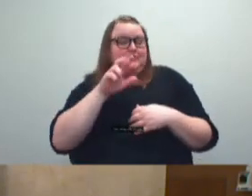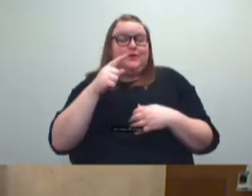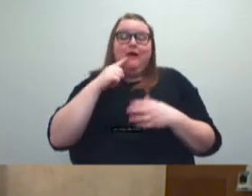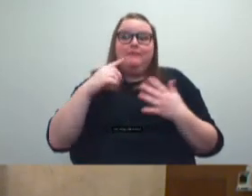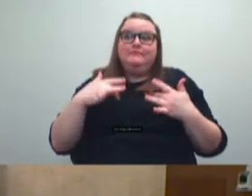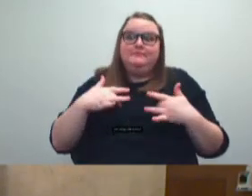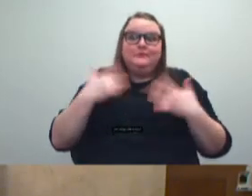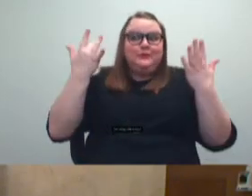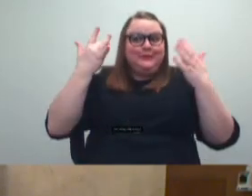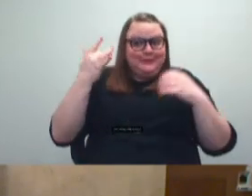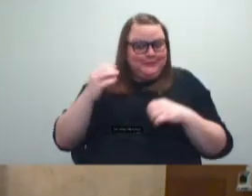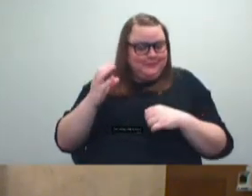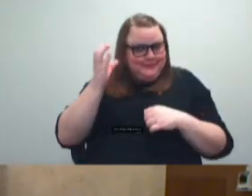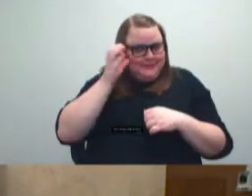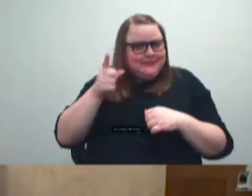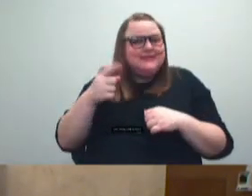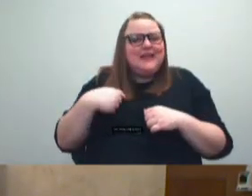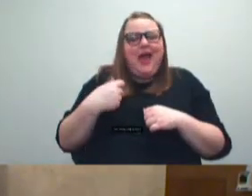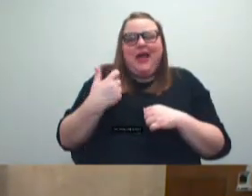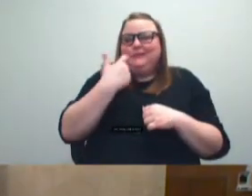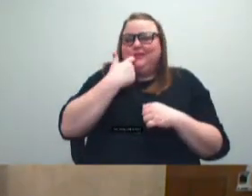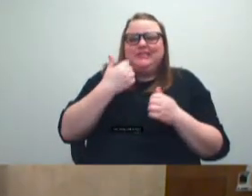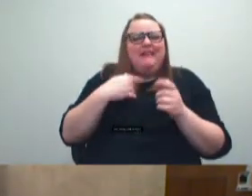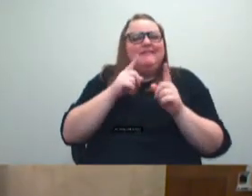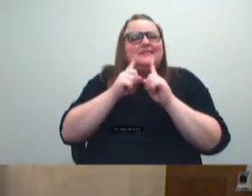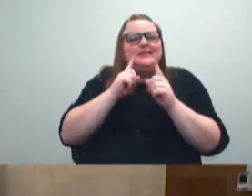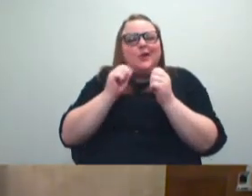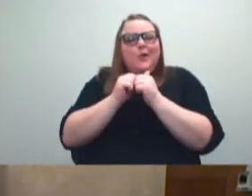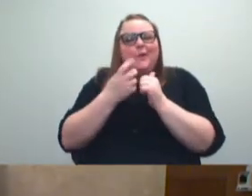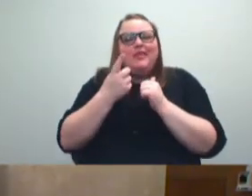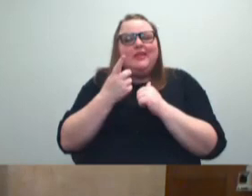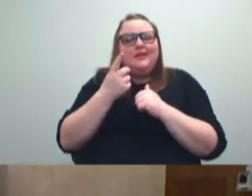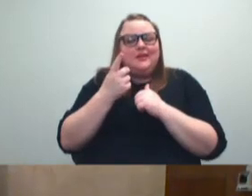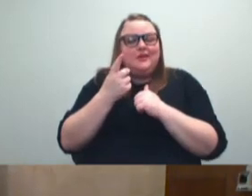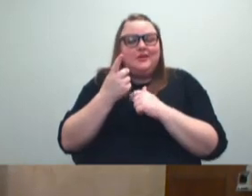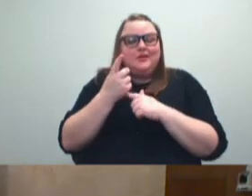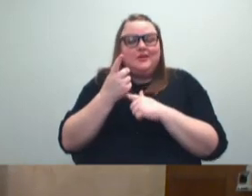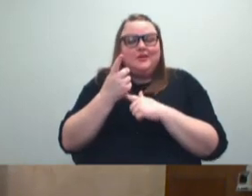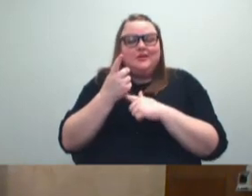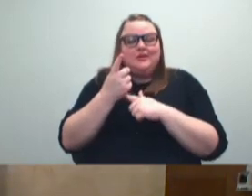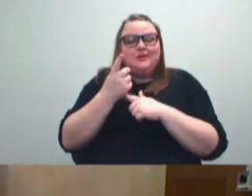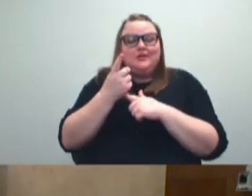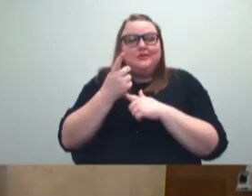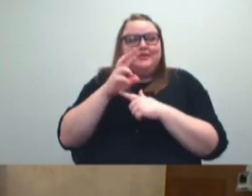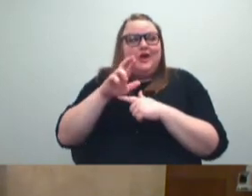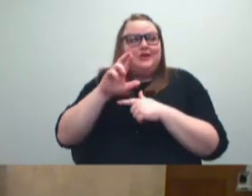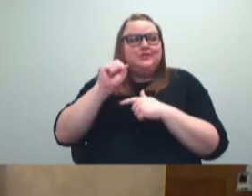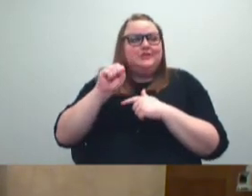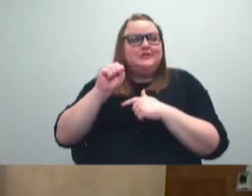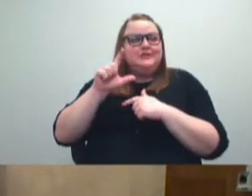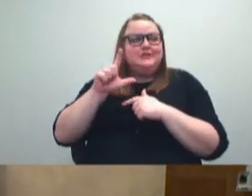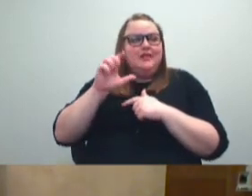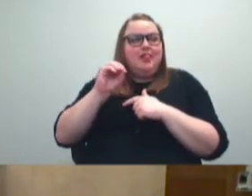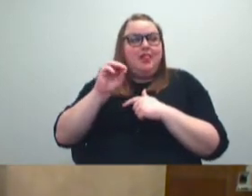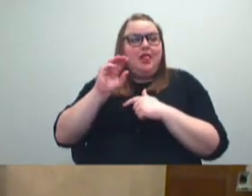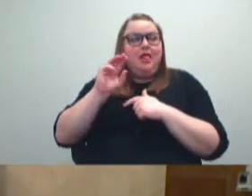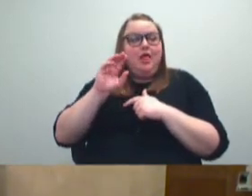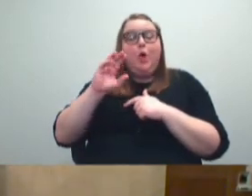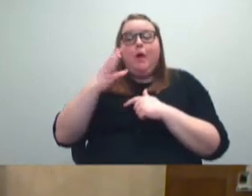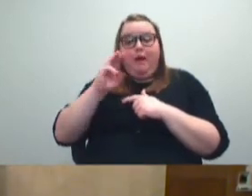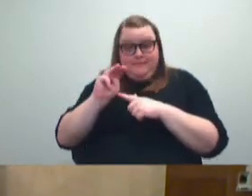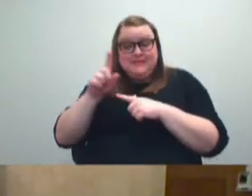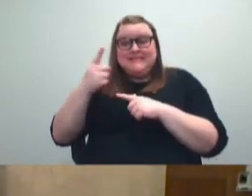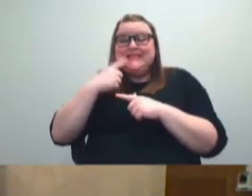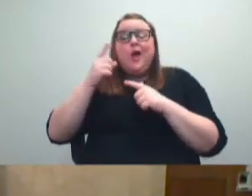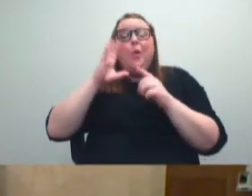was having a conversation with Dr. Slonam, and he said we will be able to reach up to 5,000 tests a week. Am I right?